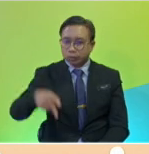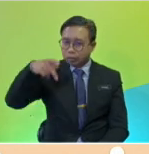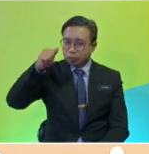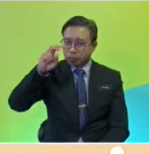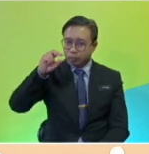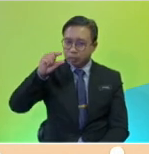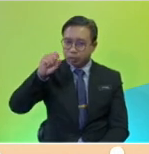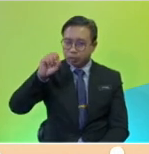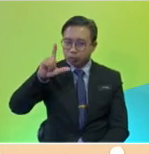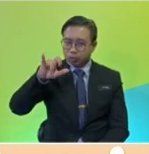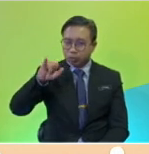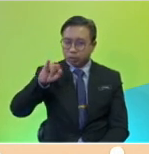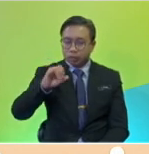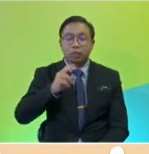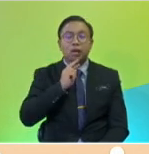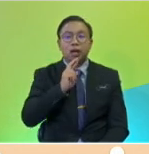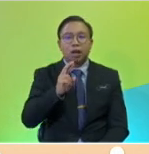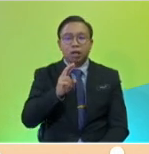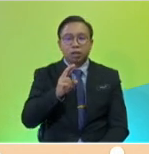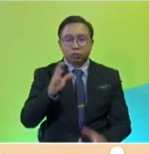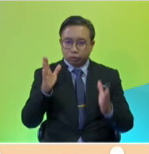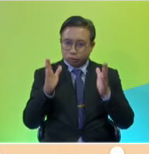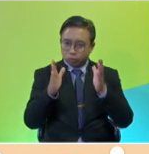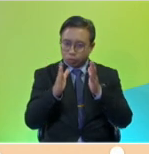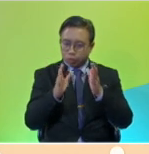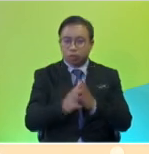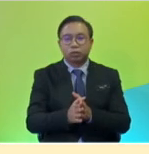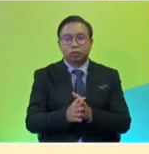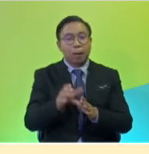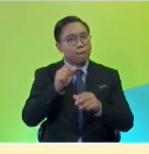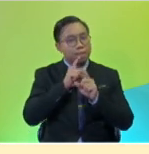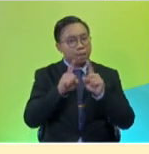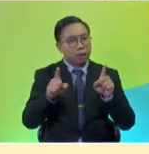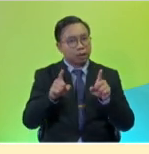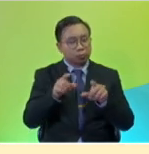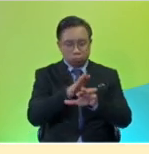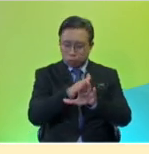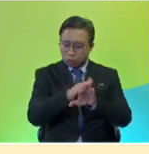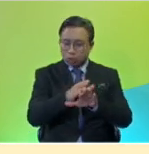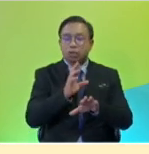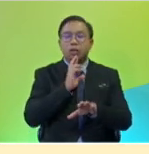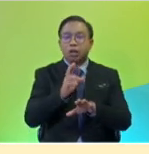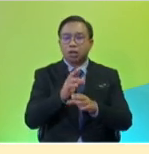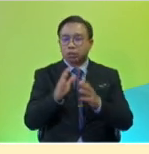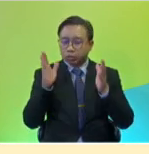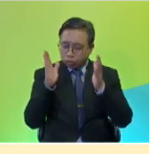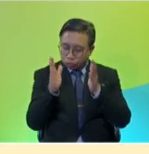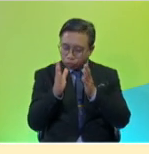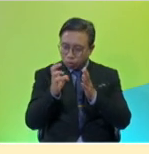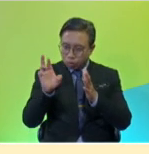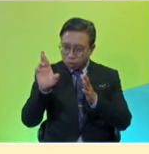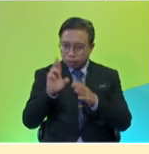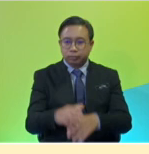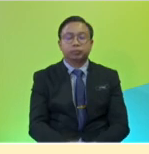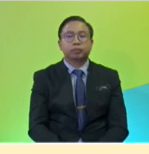Pangolins are small, but turtles are smaller. Wow. Wow. Good job. That's a quick one. Pangolins well